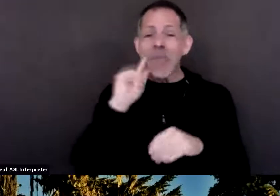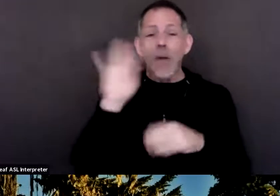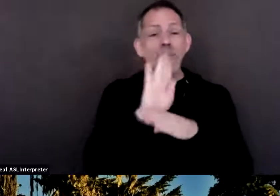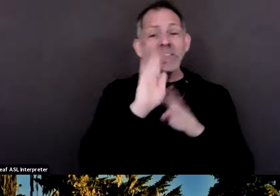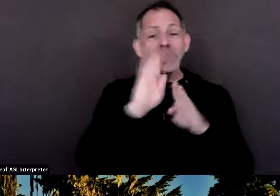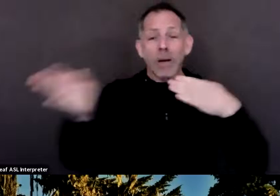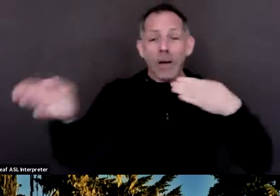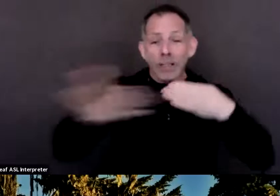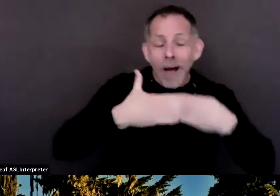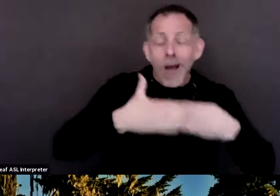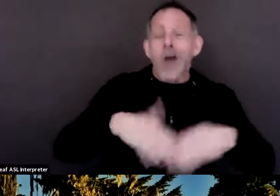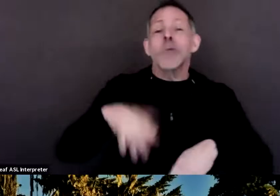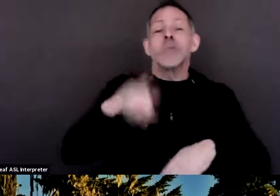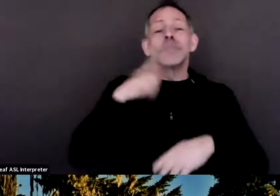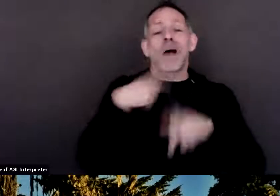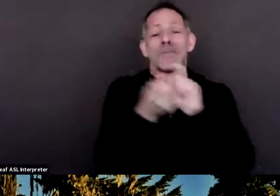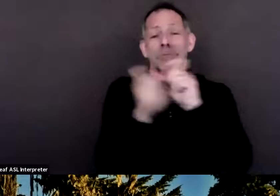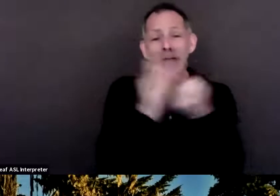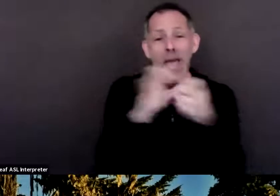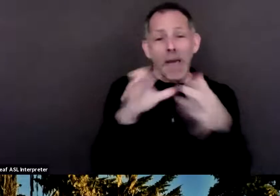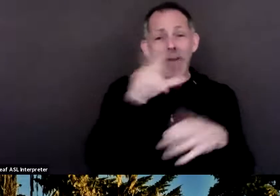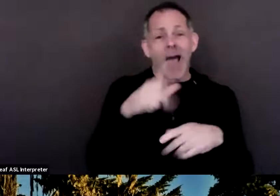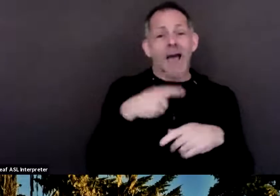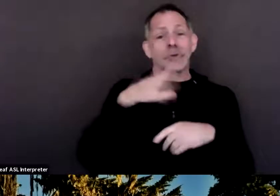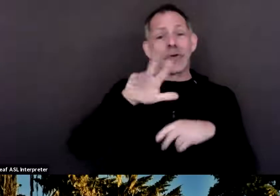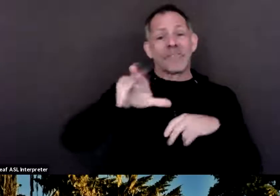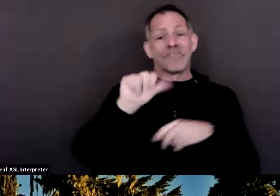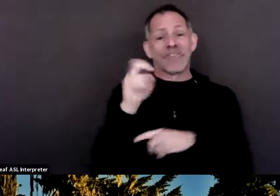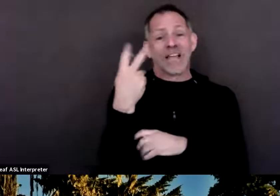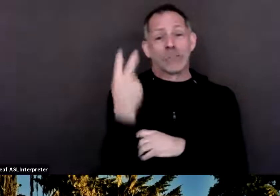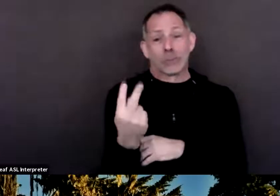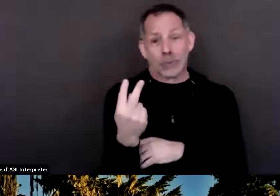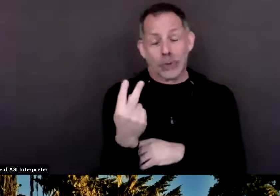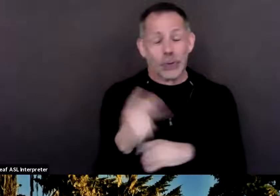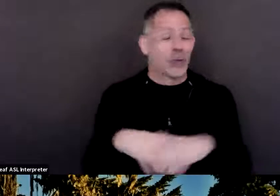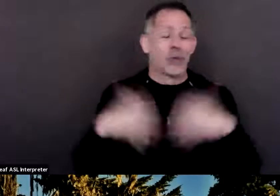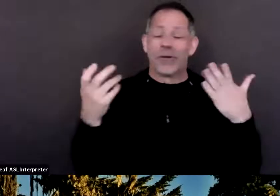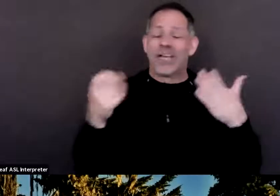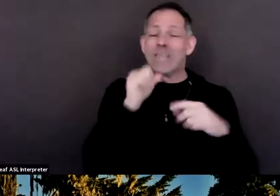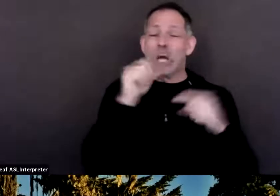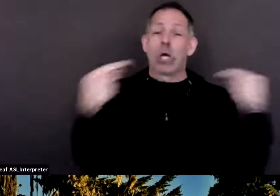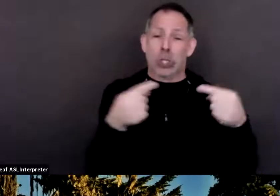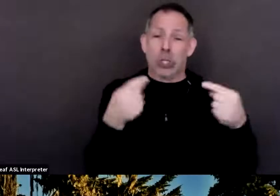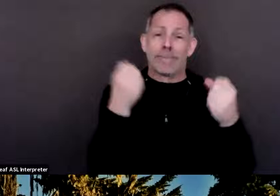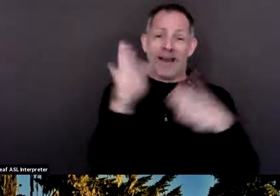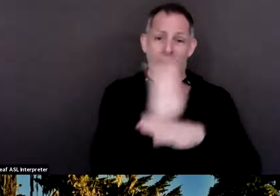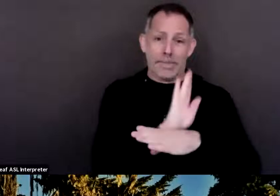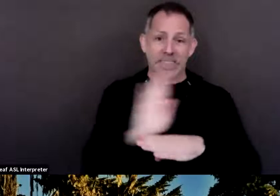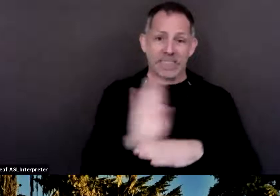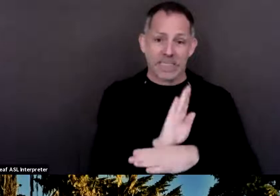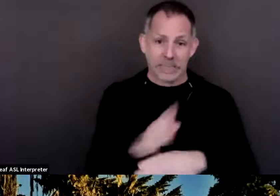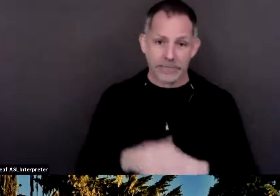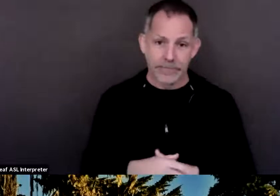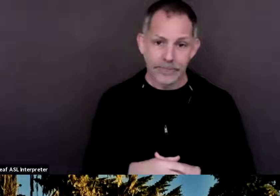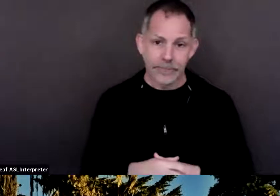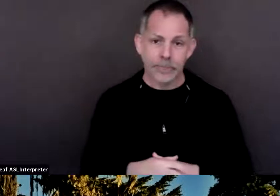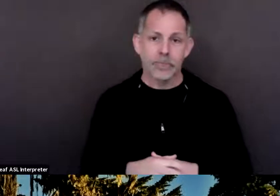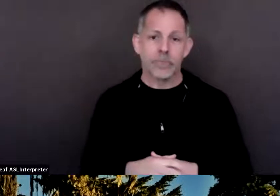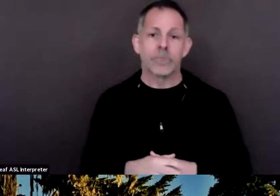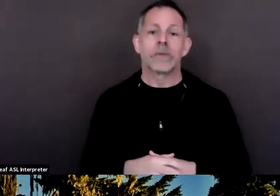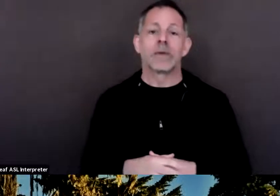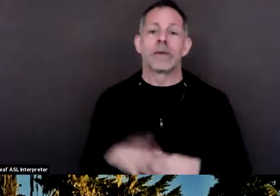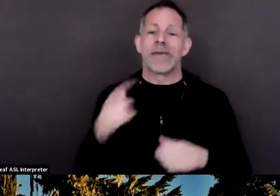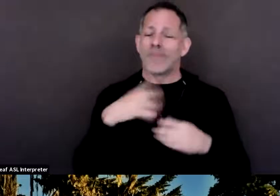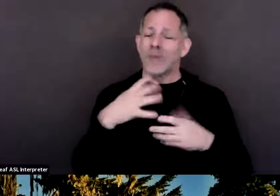many. Back 2 phases, even worse. But that's where we're headed within the next few weeks if these numbers don't turn around.